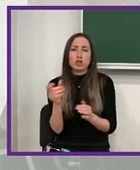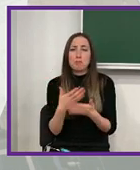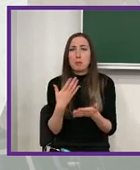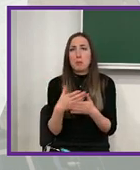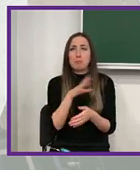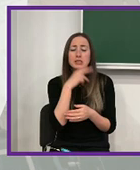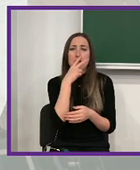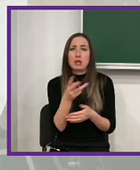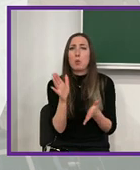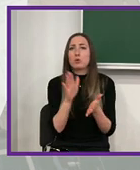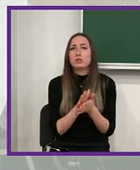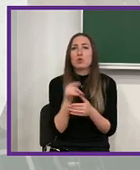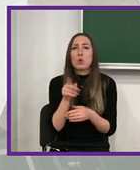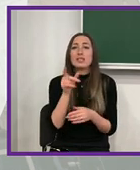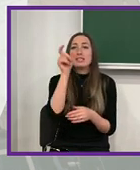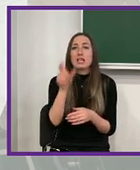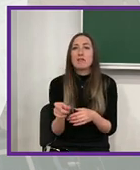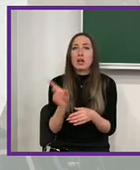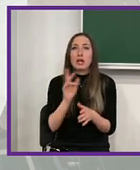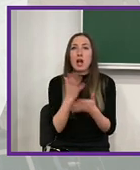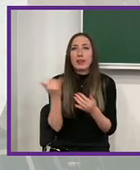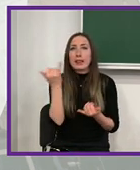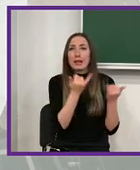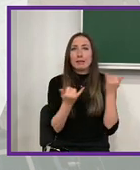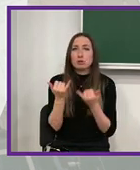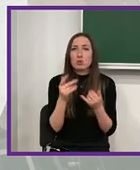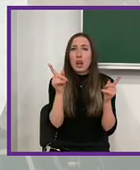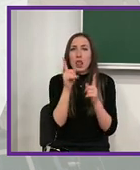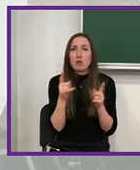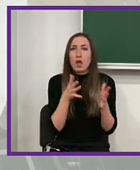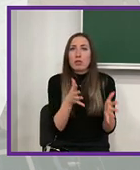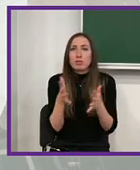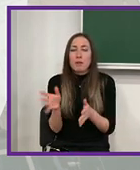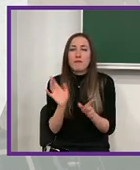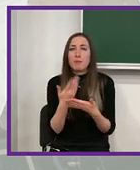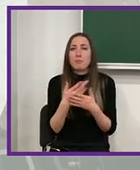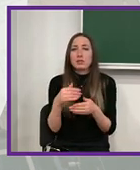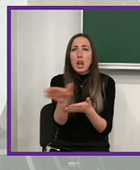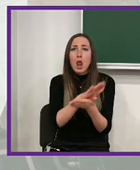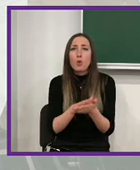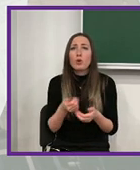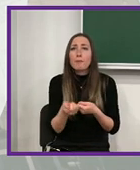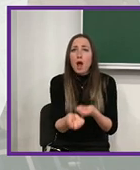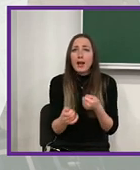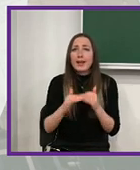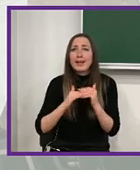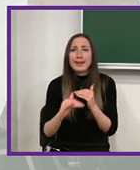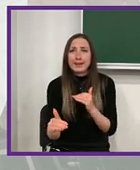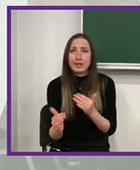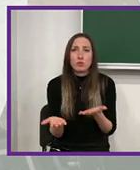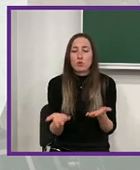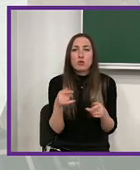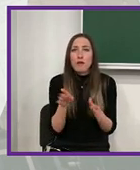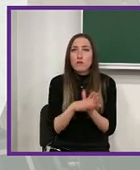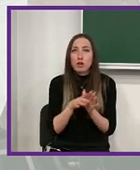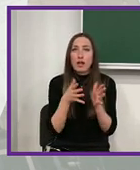the university, I mean, that you will be just simply more exposed to the toxic influences. So we